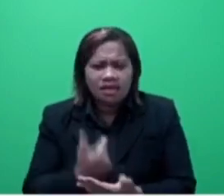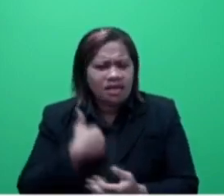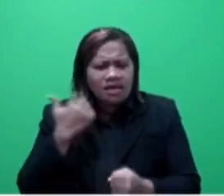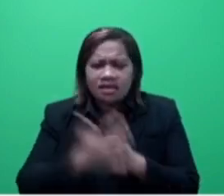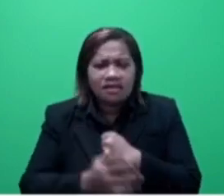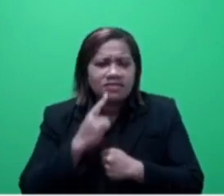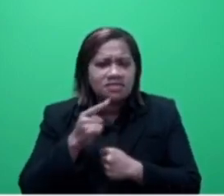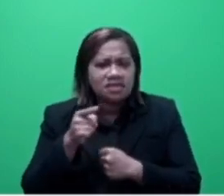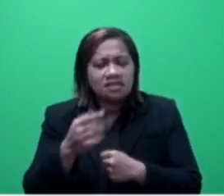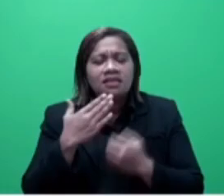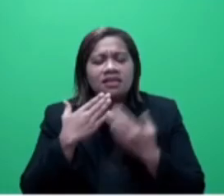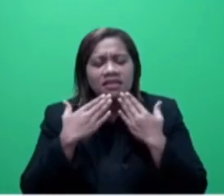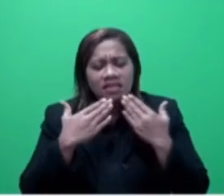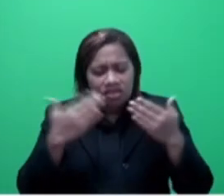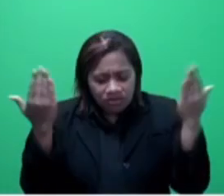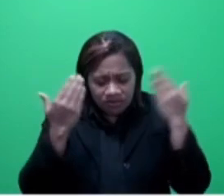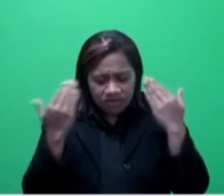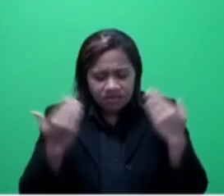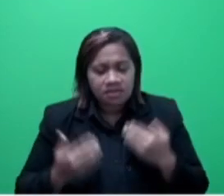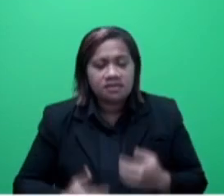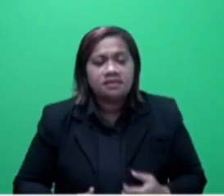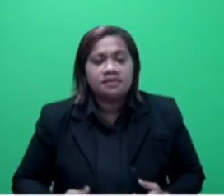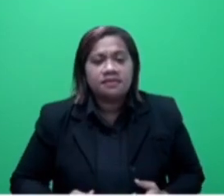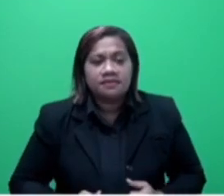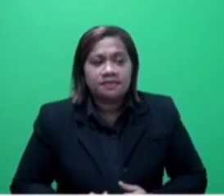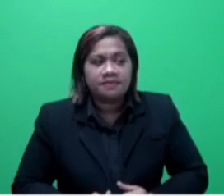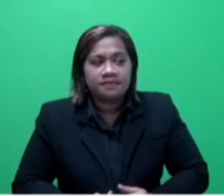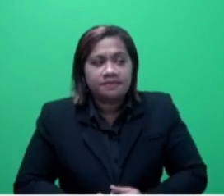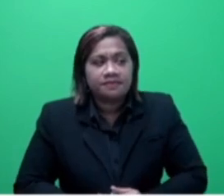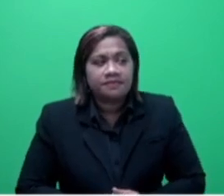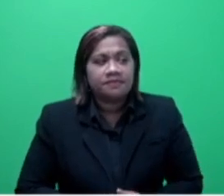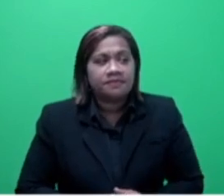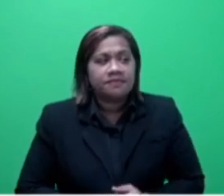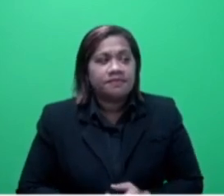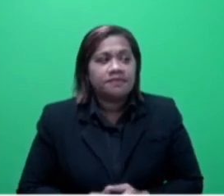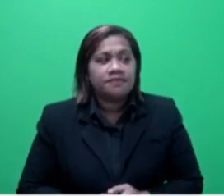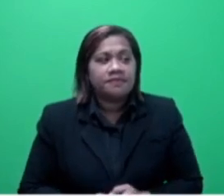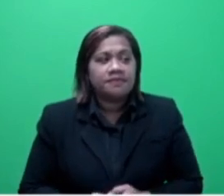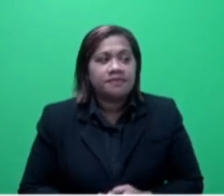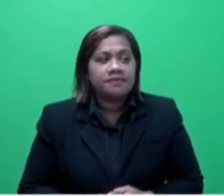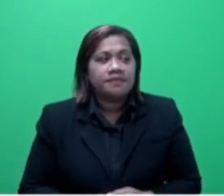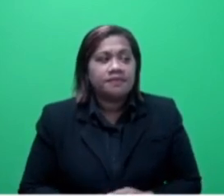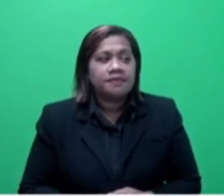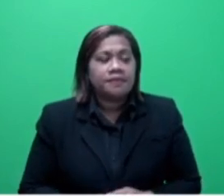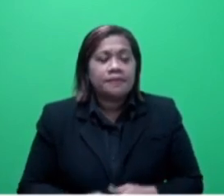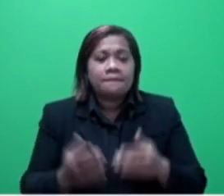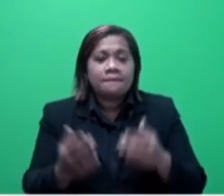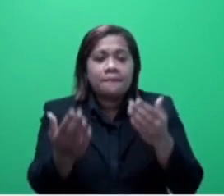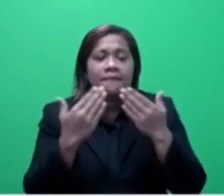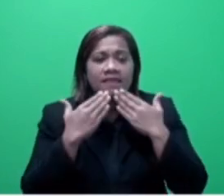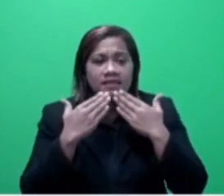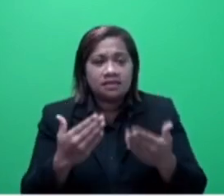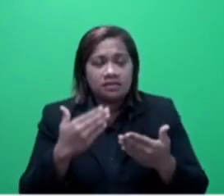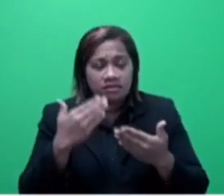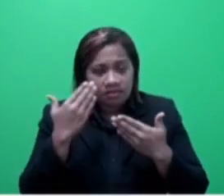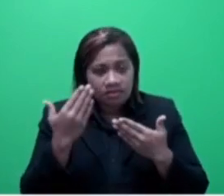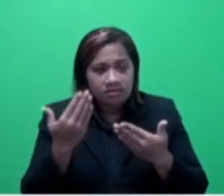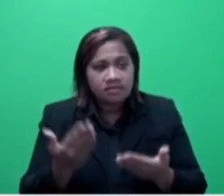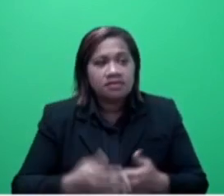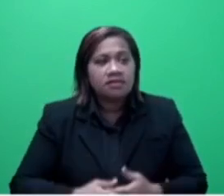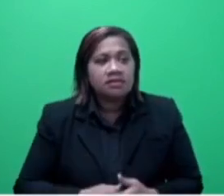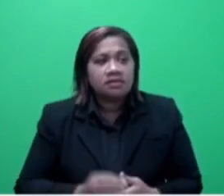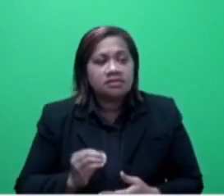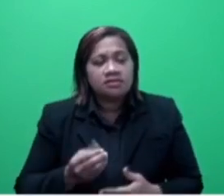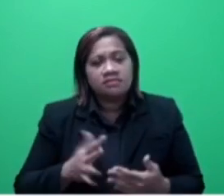Speaker. Thank you. Honourable Minister, you have the floor. Thank you, Honourable Speaker, sir. Maybe the Pied Piper got to him, so he's changed his